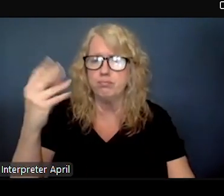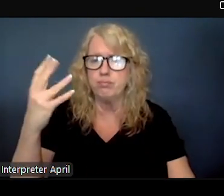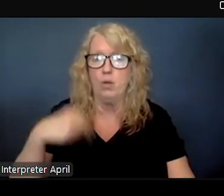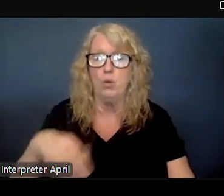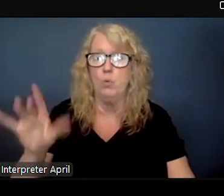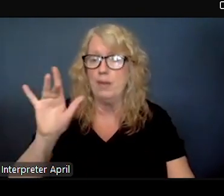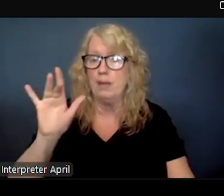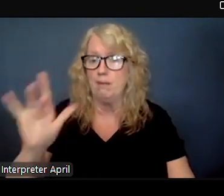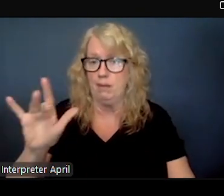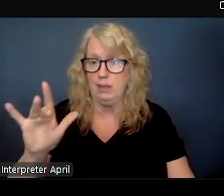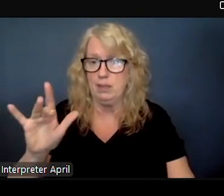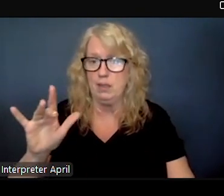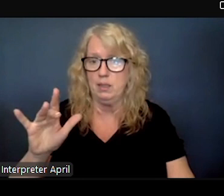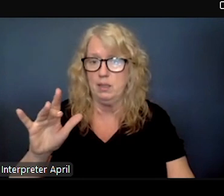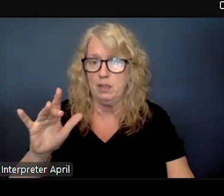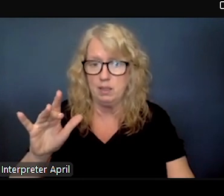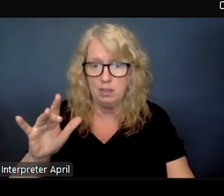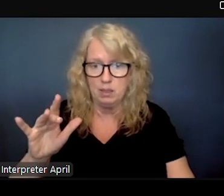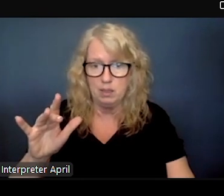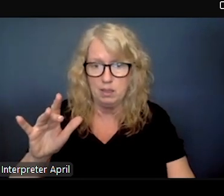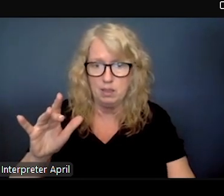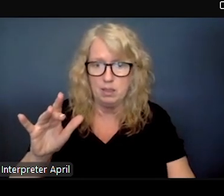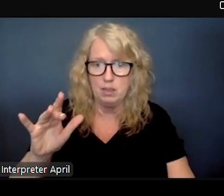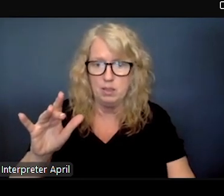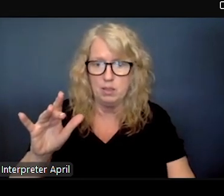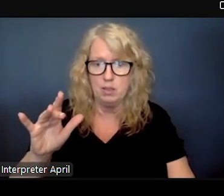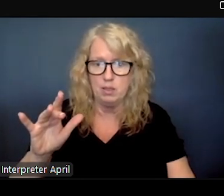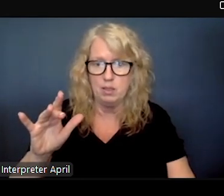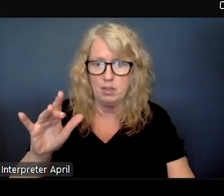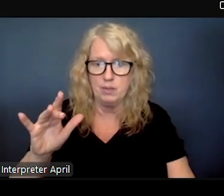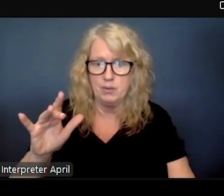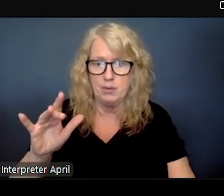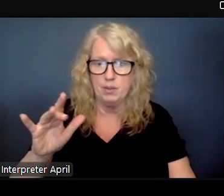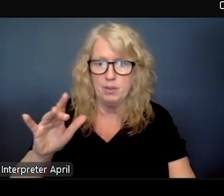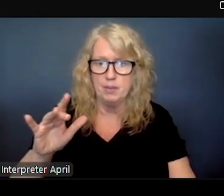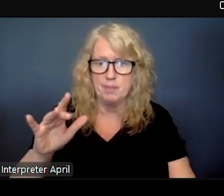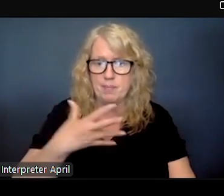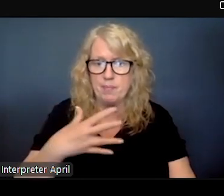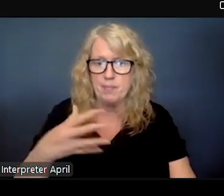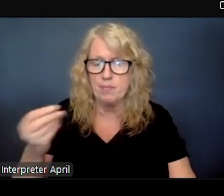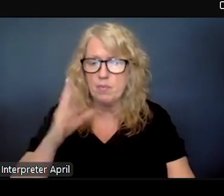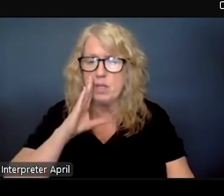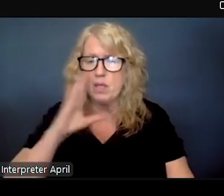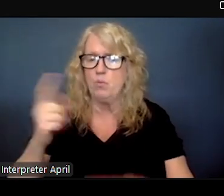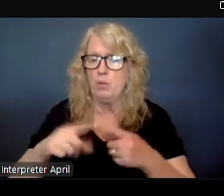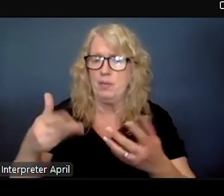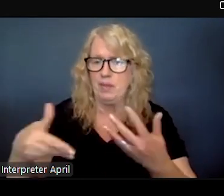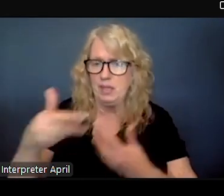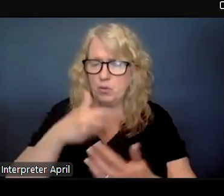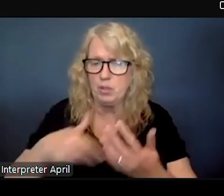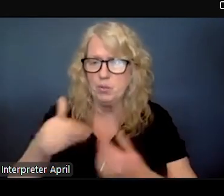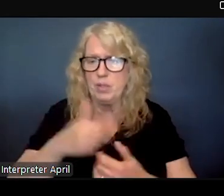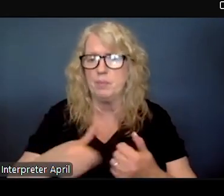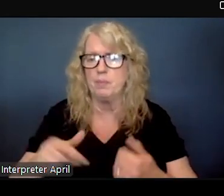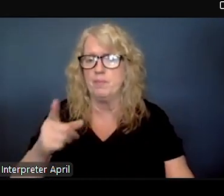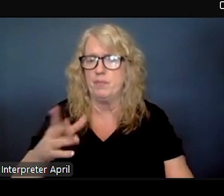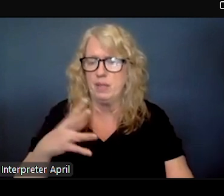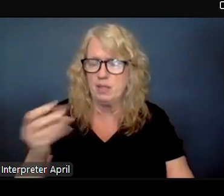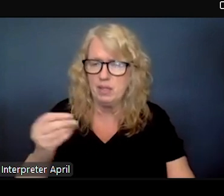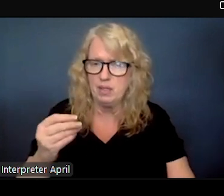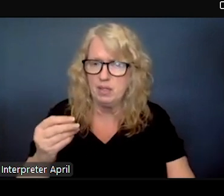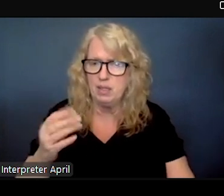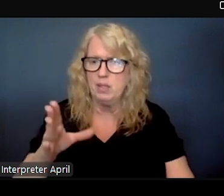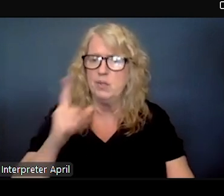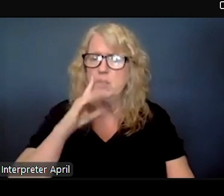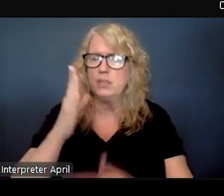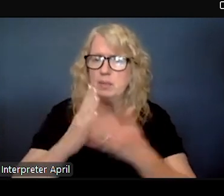on that, and it's pretty apparent when folks would be interacting with the application as to something